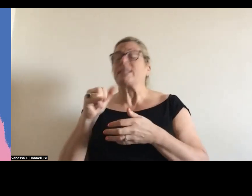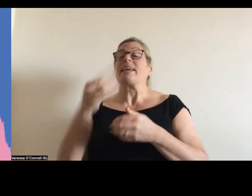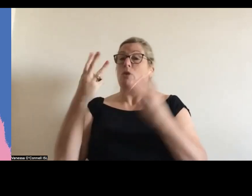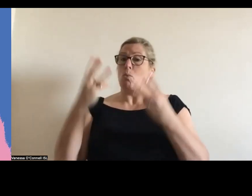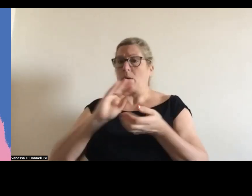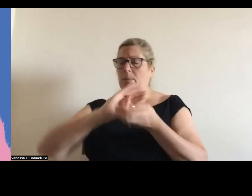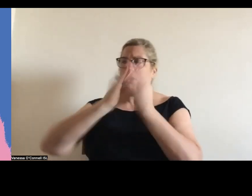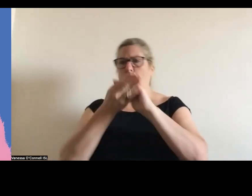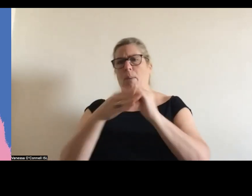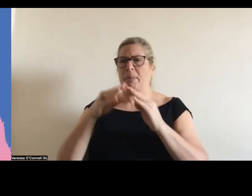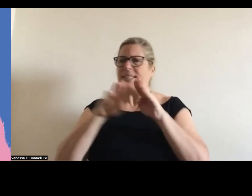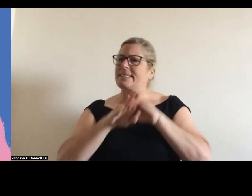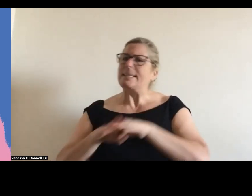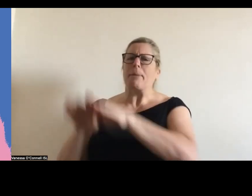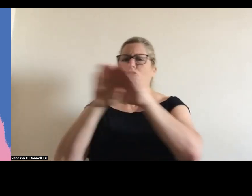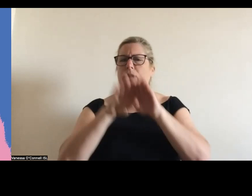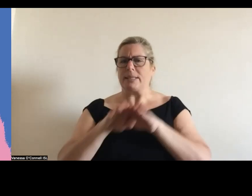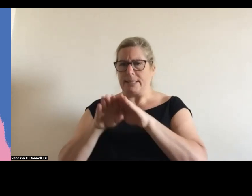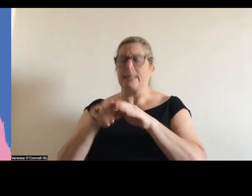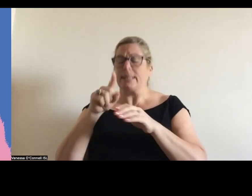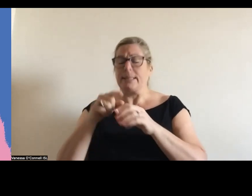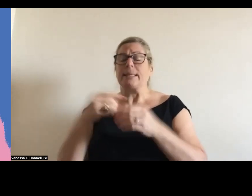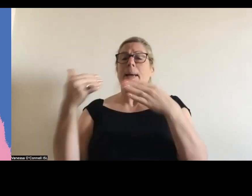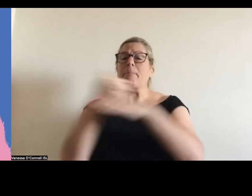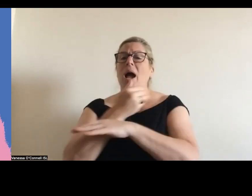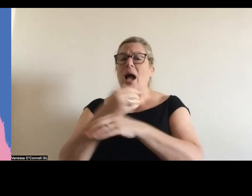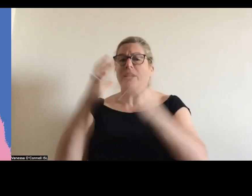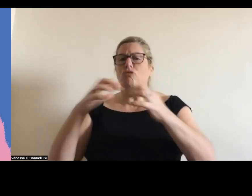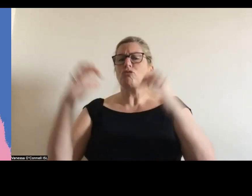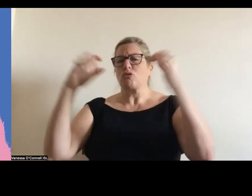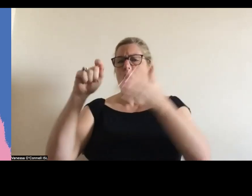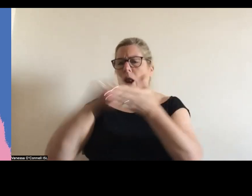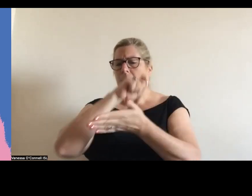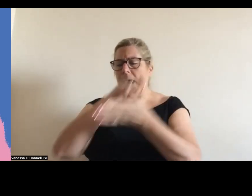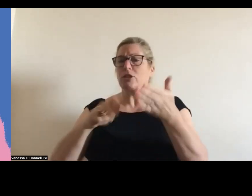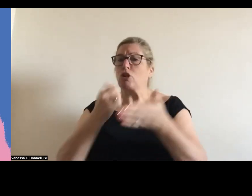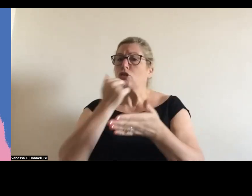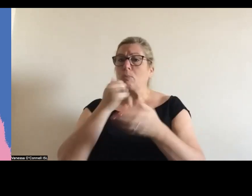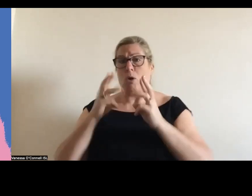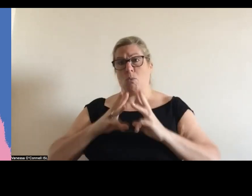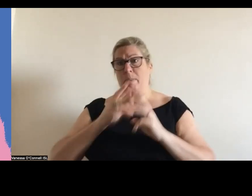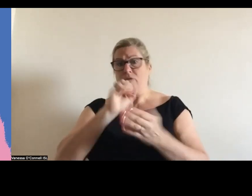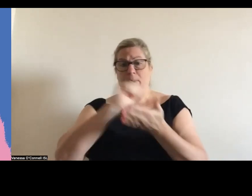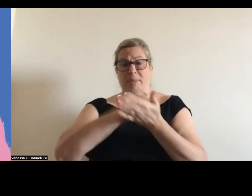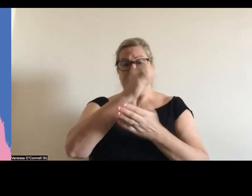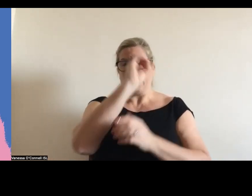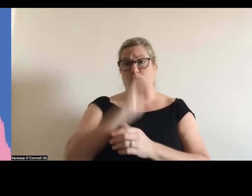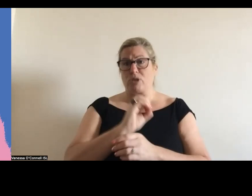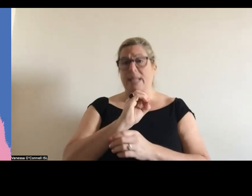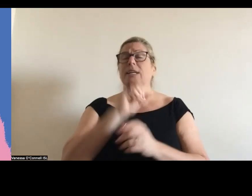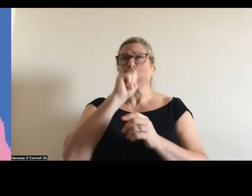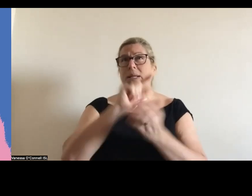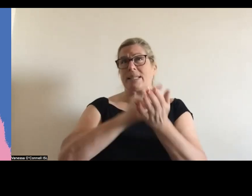In Ireland, the gender quota applied to Dáil elections saw the number of women elected jumping from 16% in 2011 to 22%